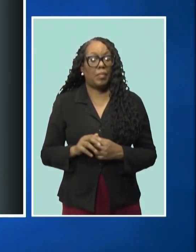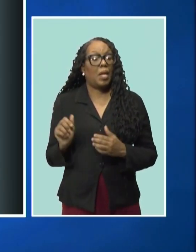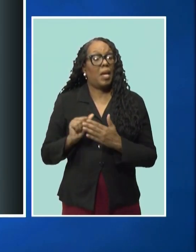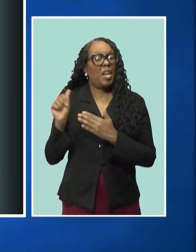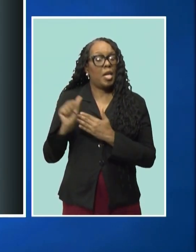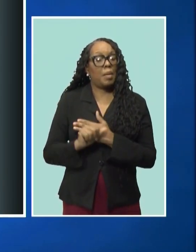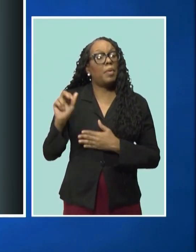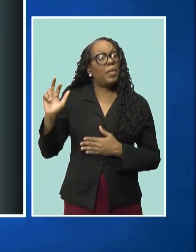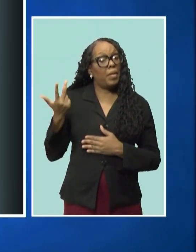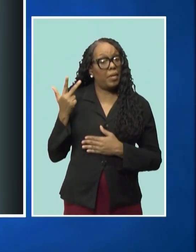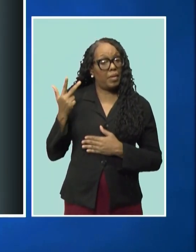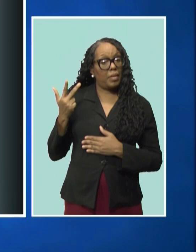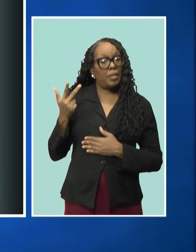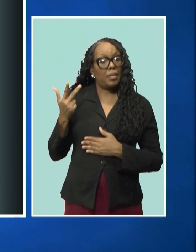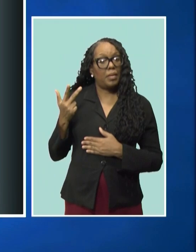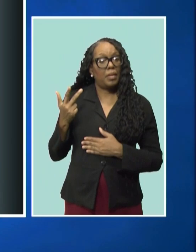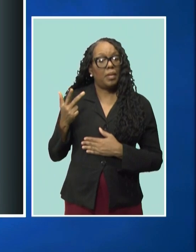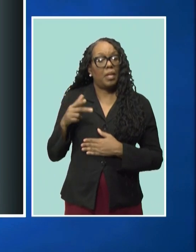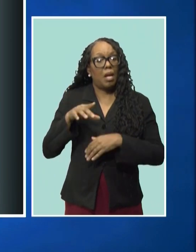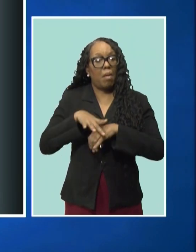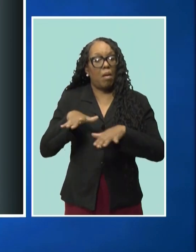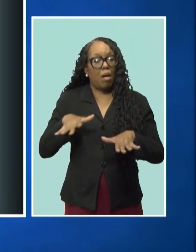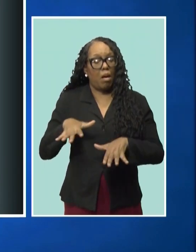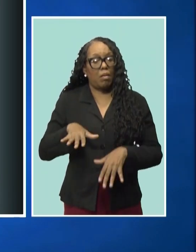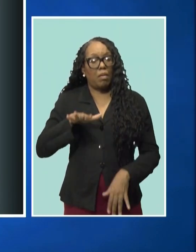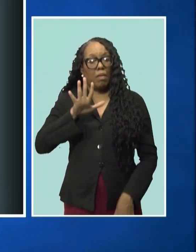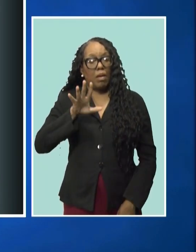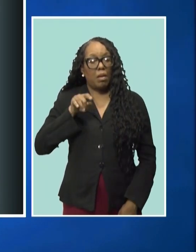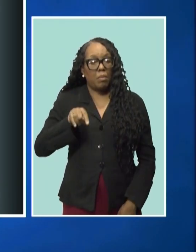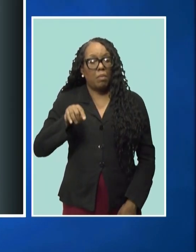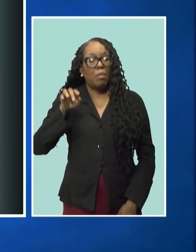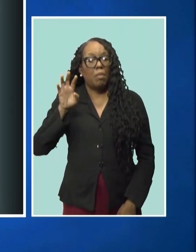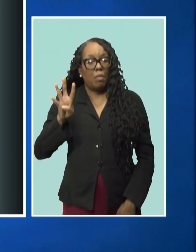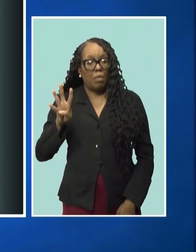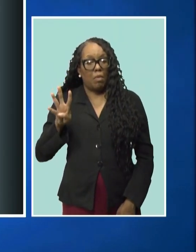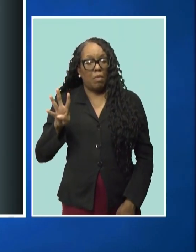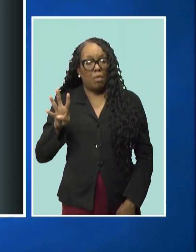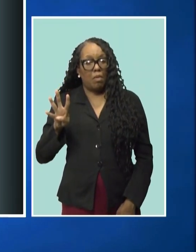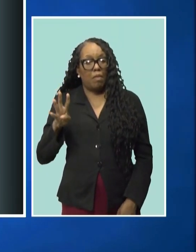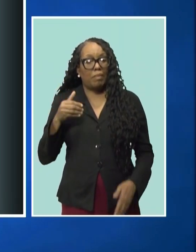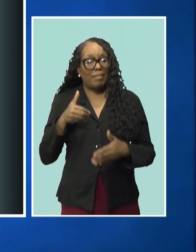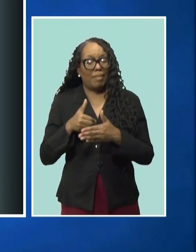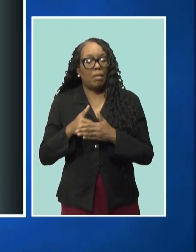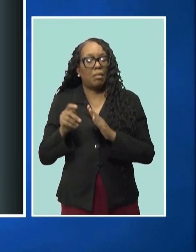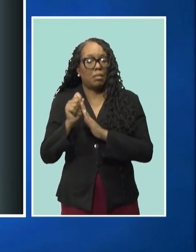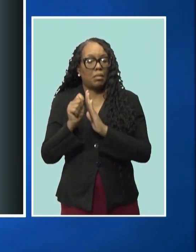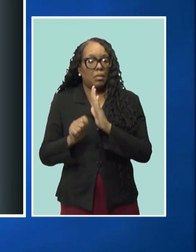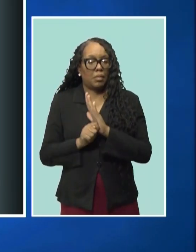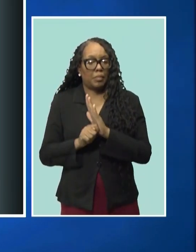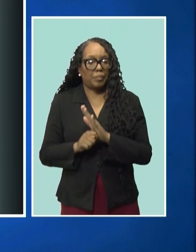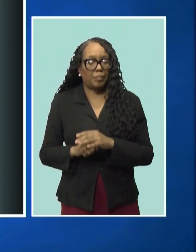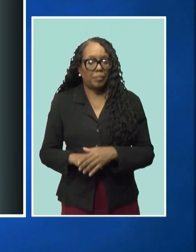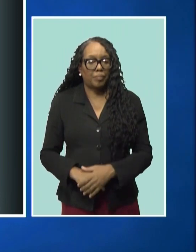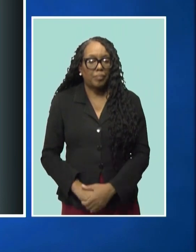of magnitude 5.4 was recorded 314 kilometers east-northeast of Bridgetown.